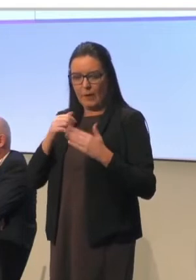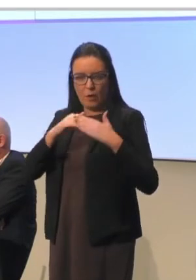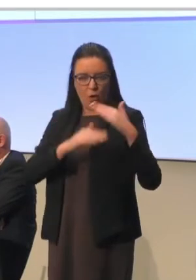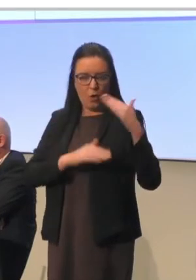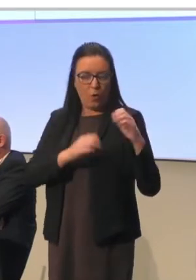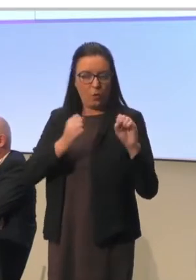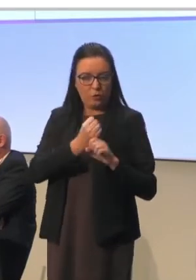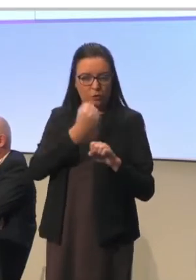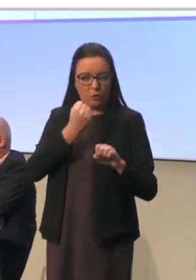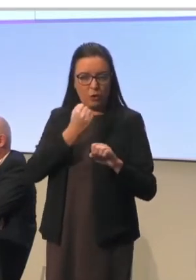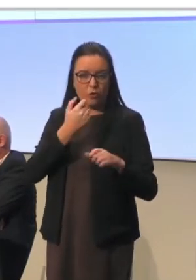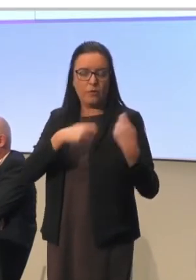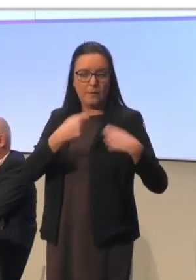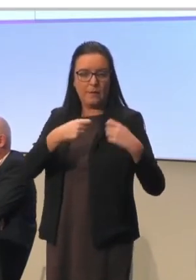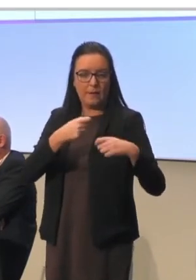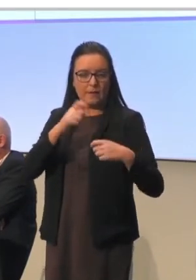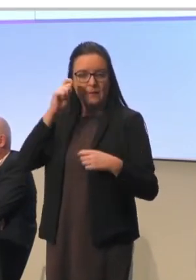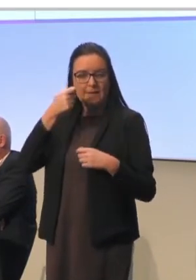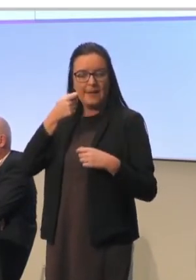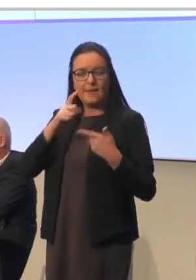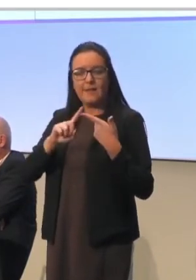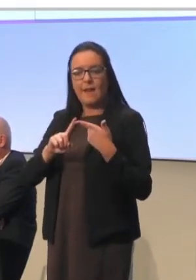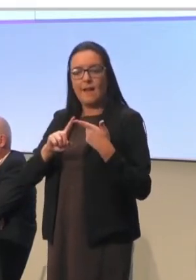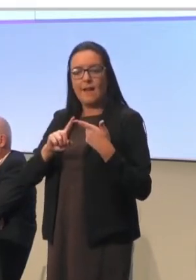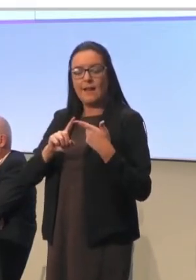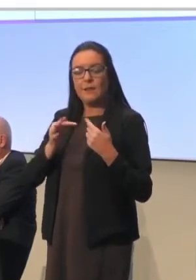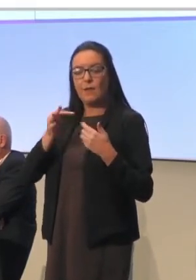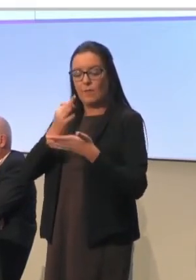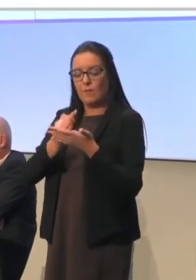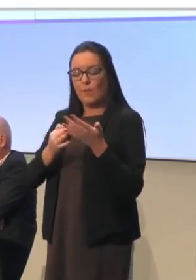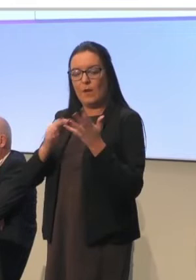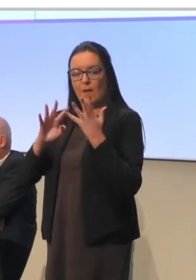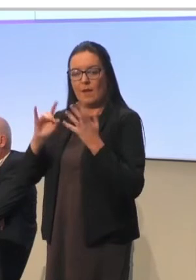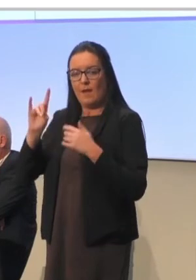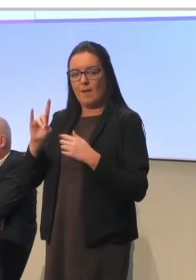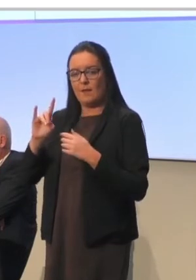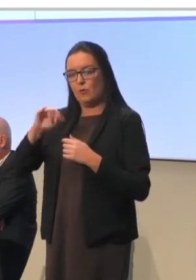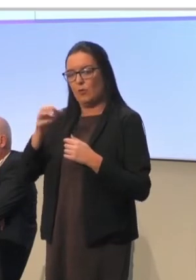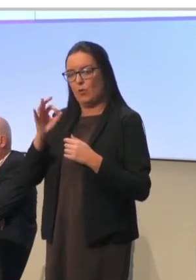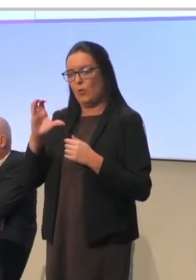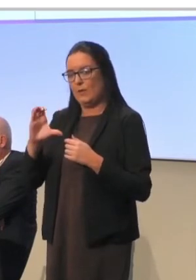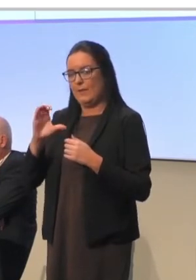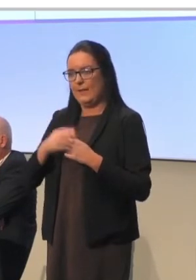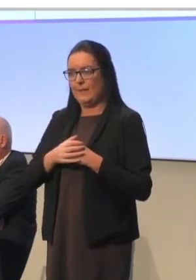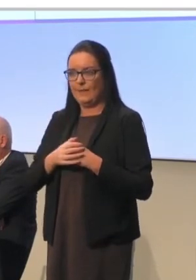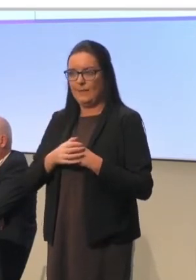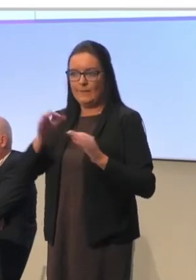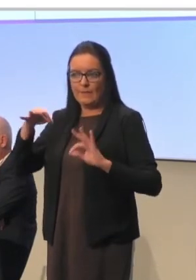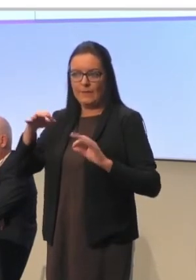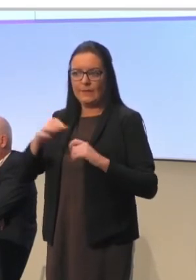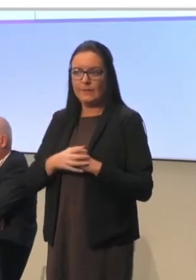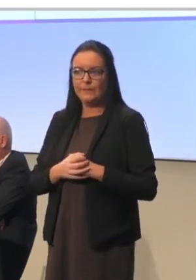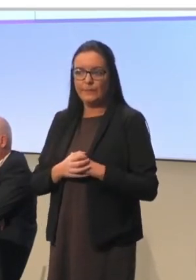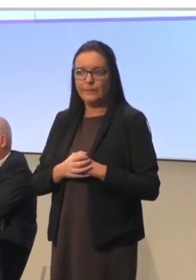Drumcondra test at 13, and then ultimately fewer than 9 honours at junior certificate. So going on then to